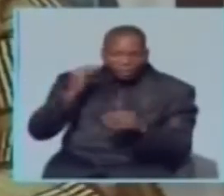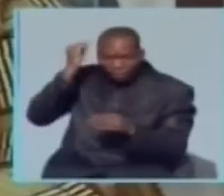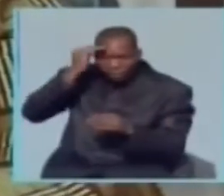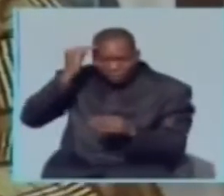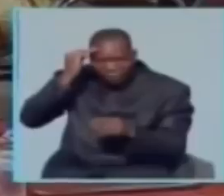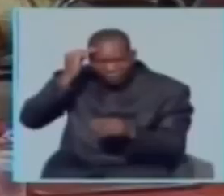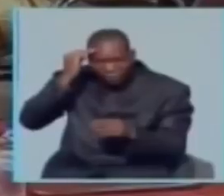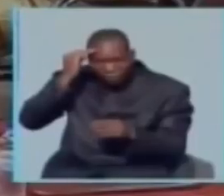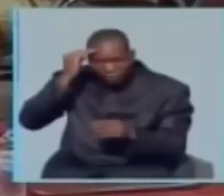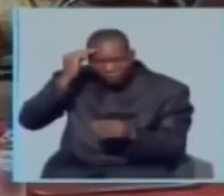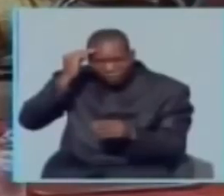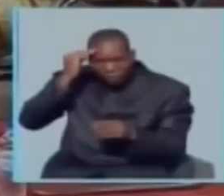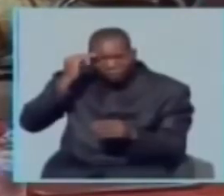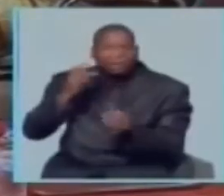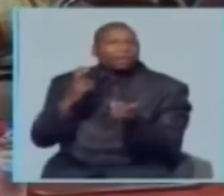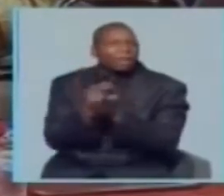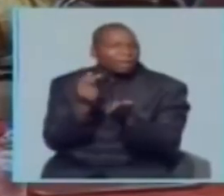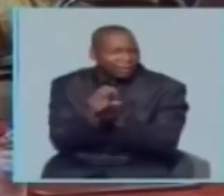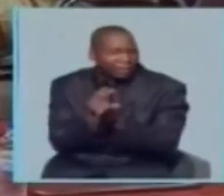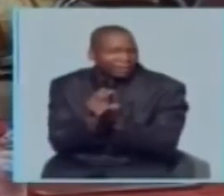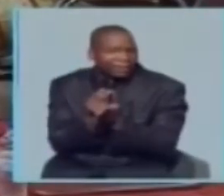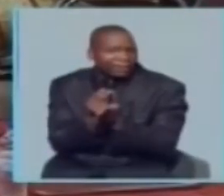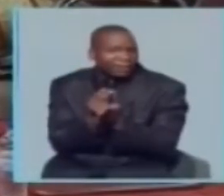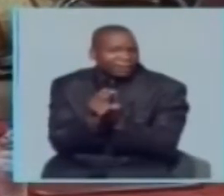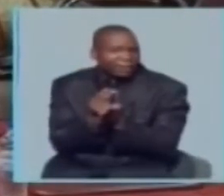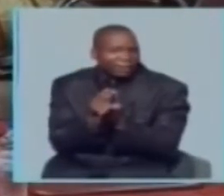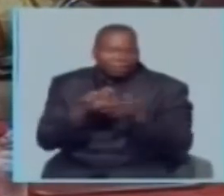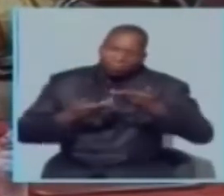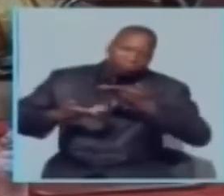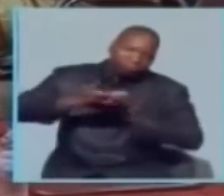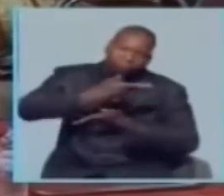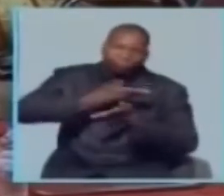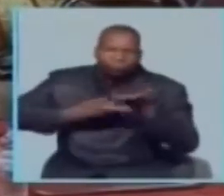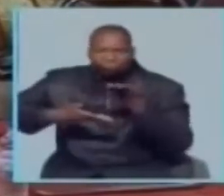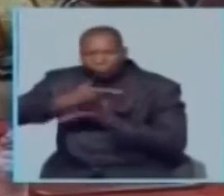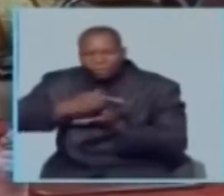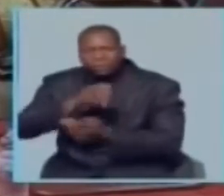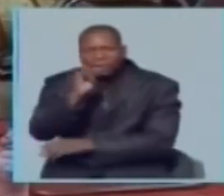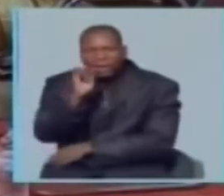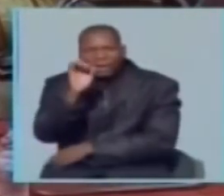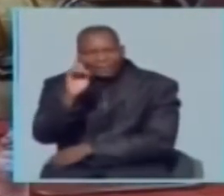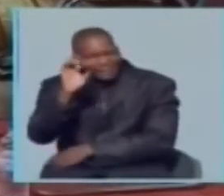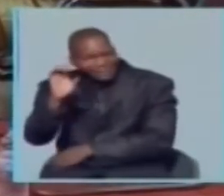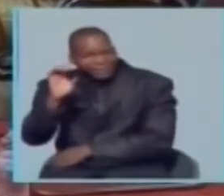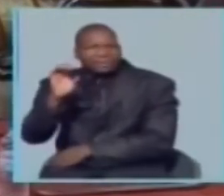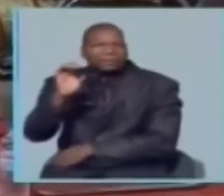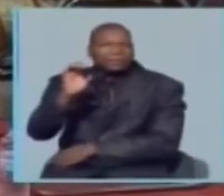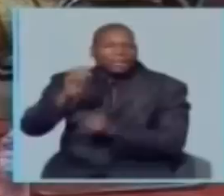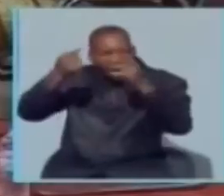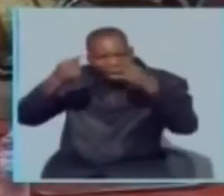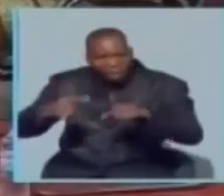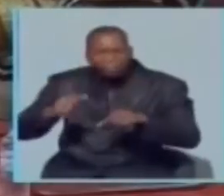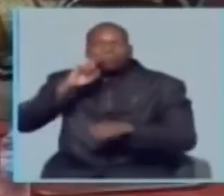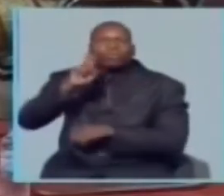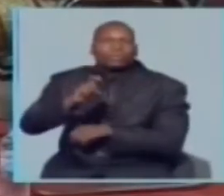Ministry of Finance, I think we've all been talking to each other, it is IDC, that we must make this happen. You